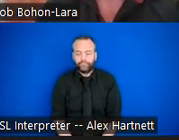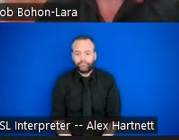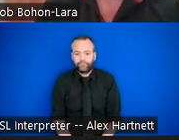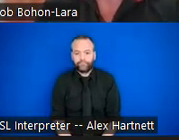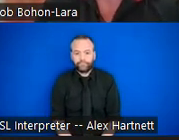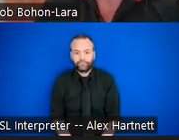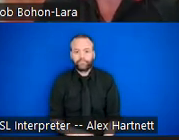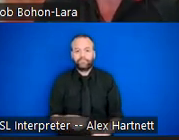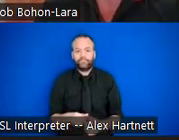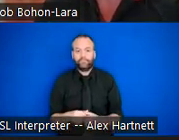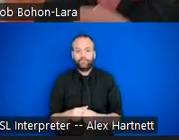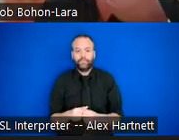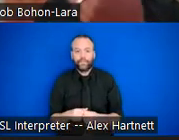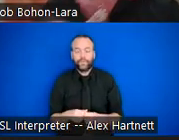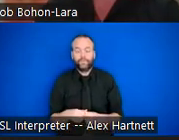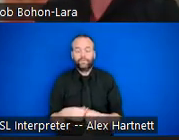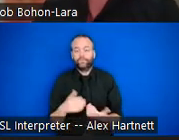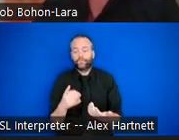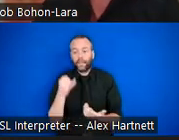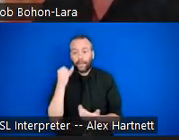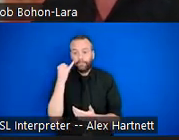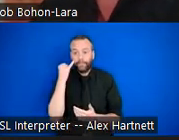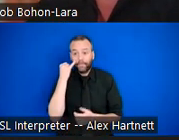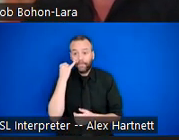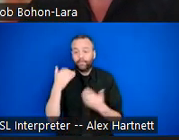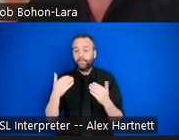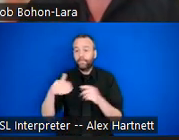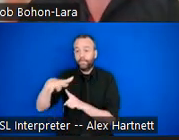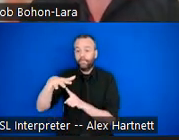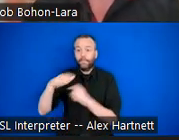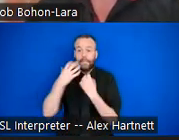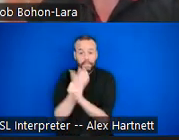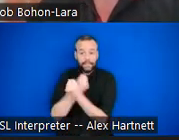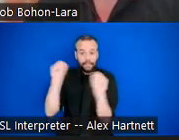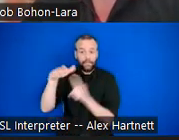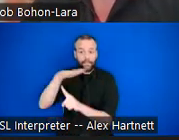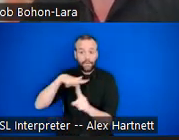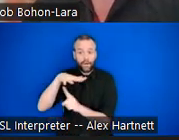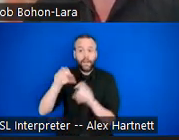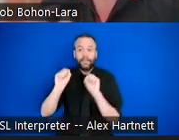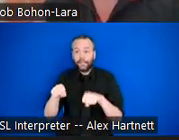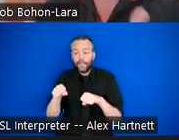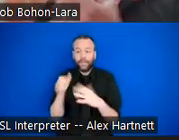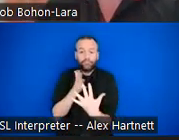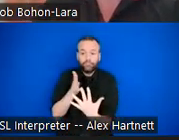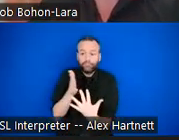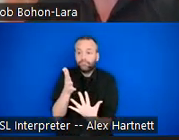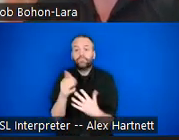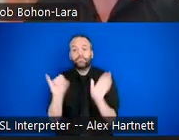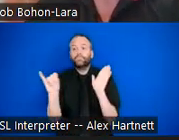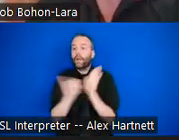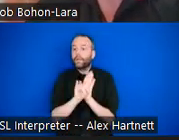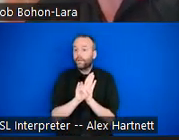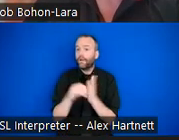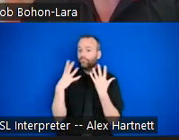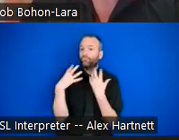safely. Here is where I would like to bring back those questions that I asked in the first slide. When did you